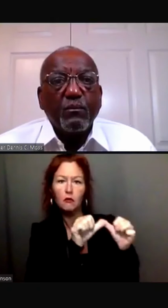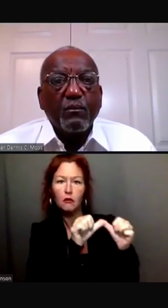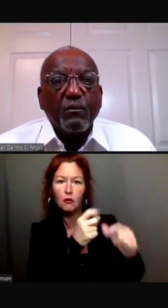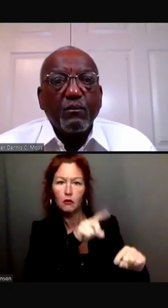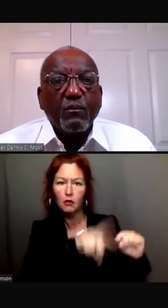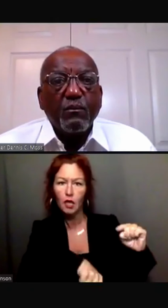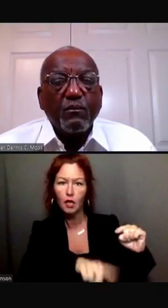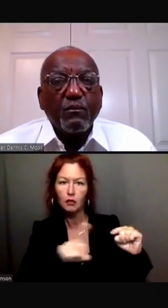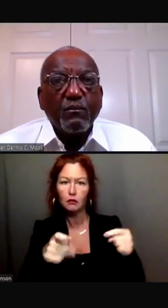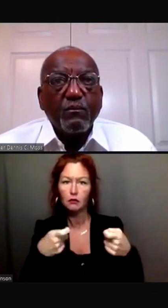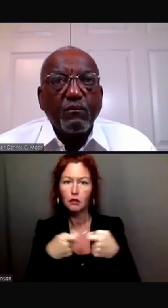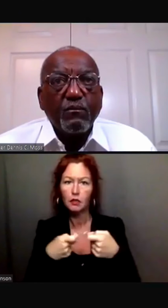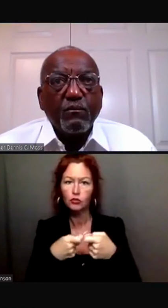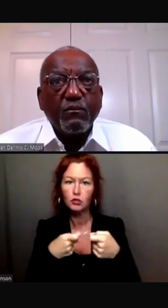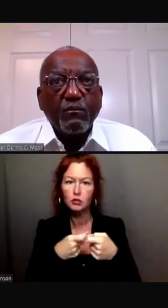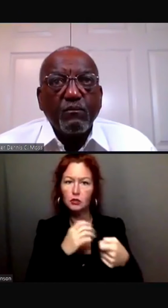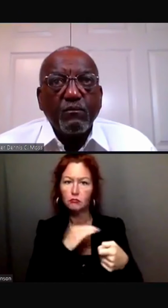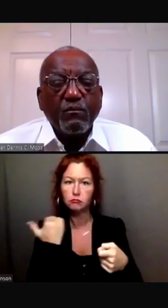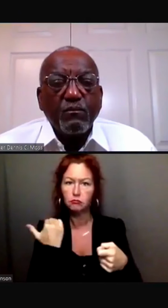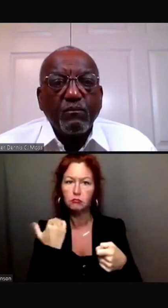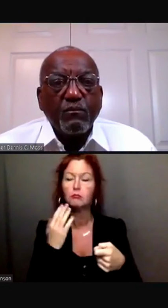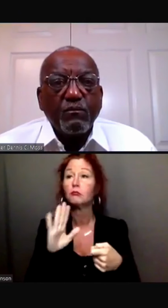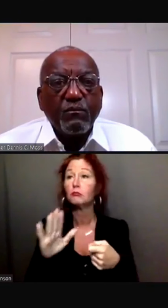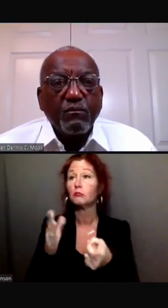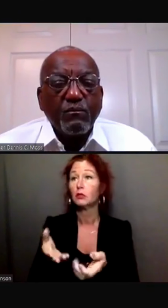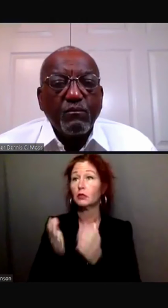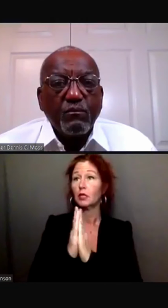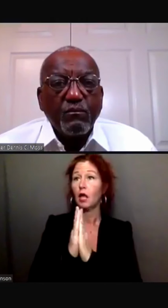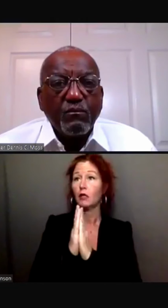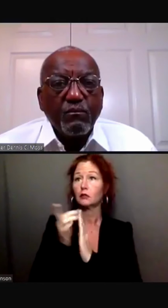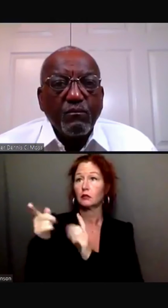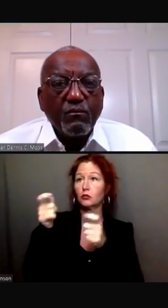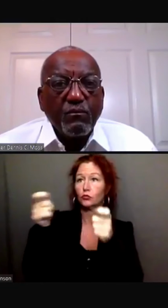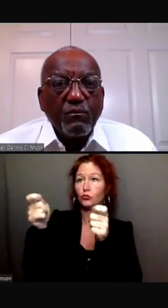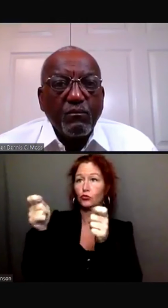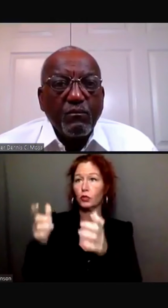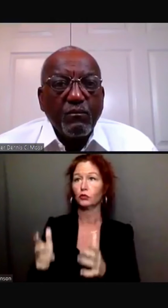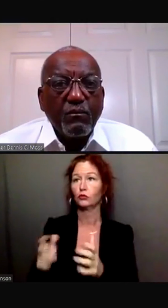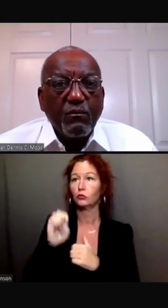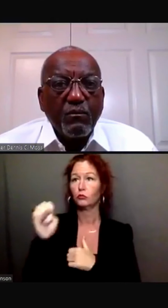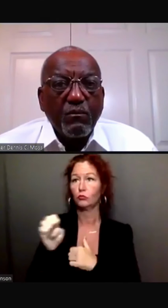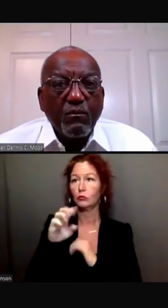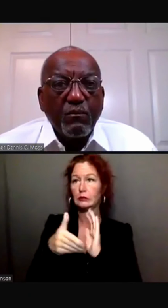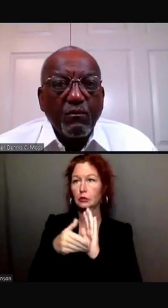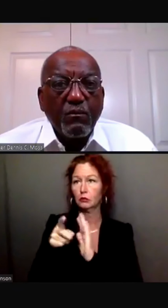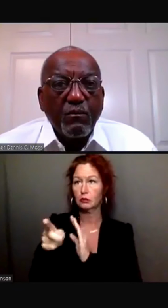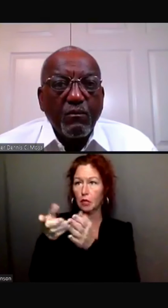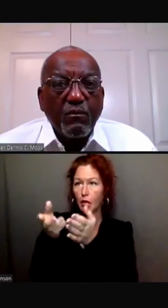virtually so that we can make sure that we're always in contact with each other. So, Frank?